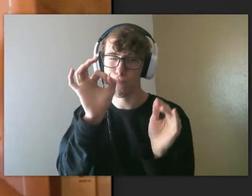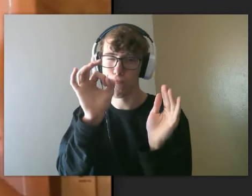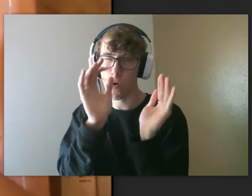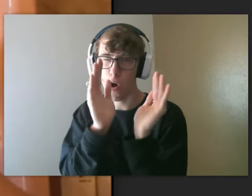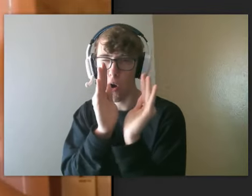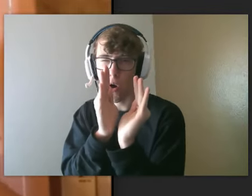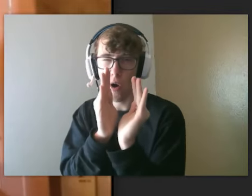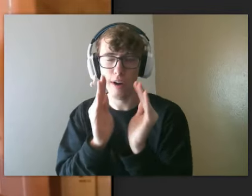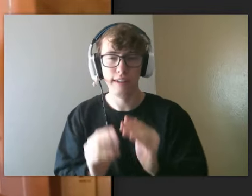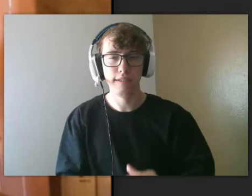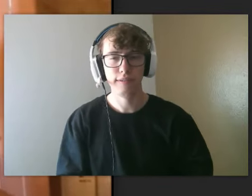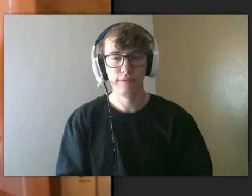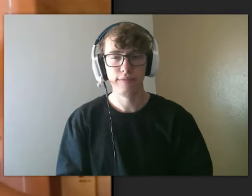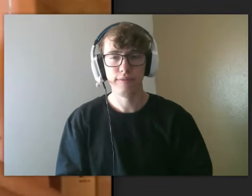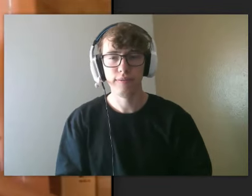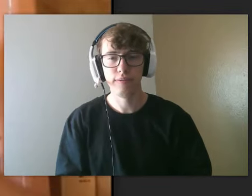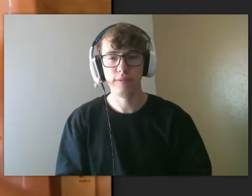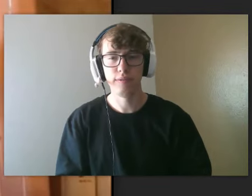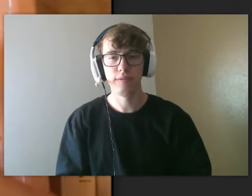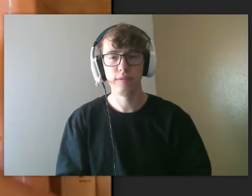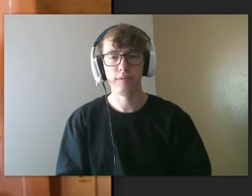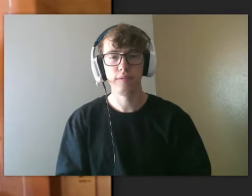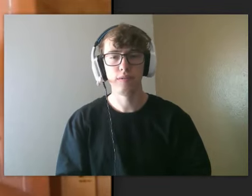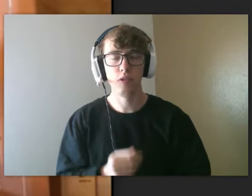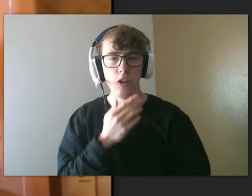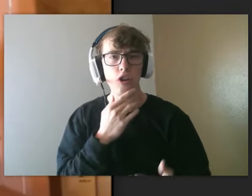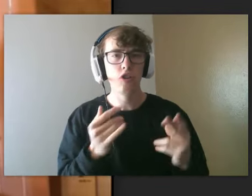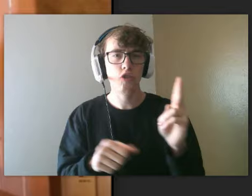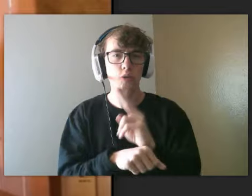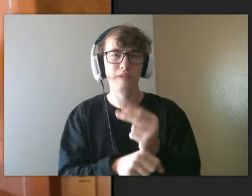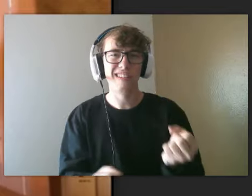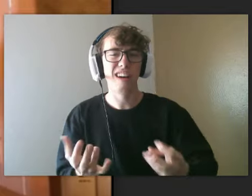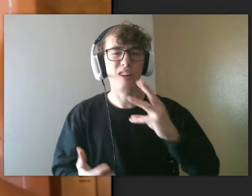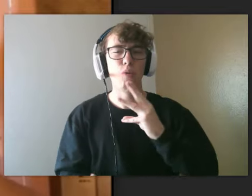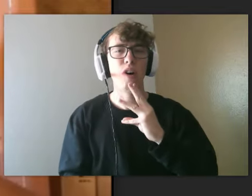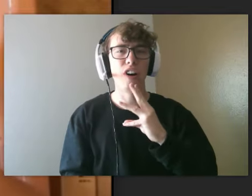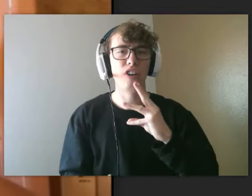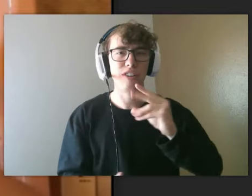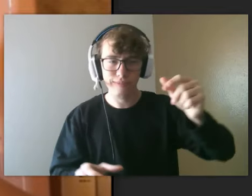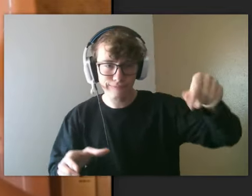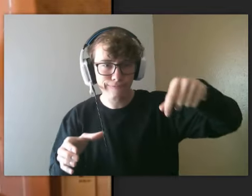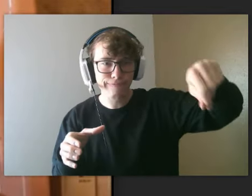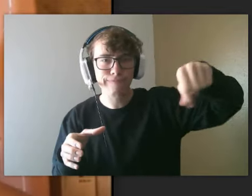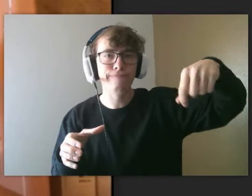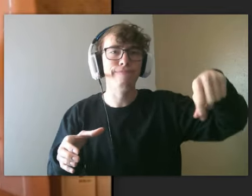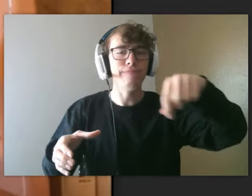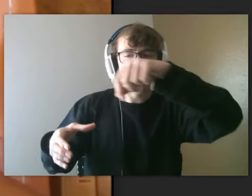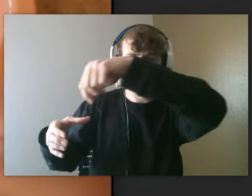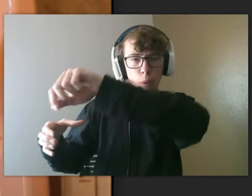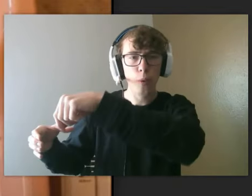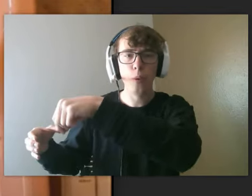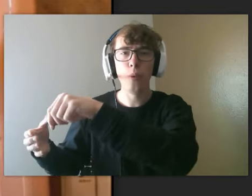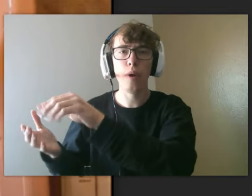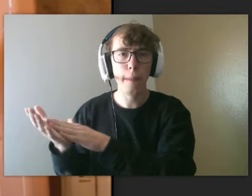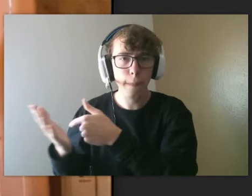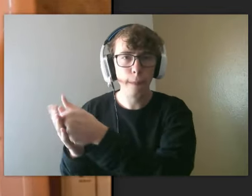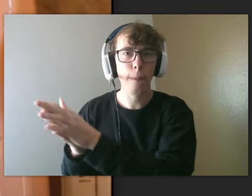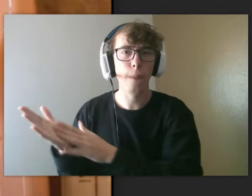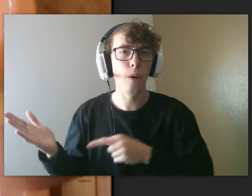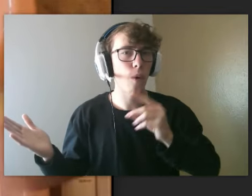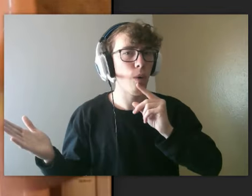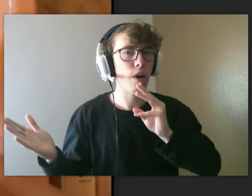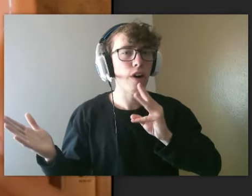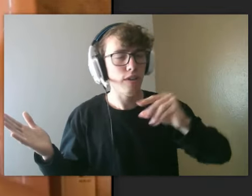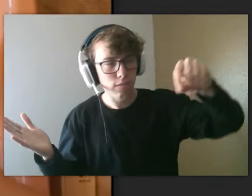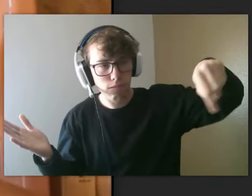and thinning out the color with that water. So all I'm doing is just kind of taking a wet brush, dipping in the water